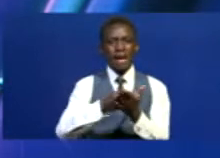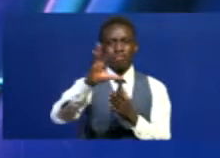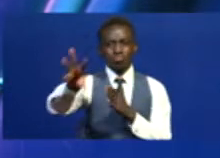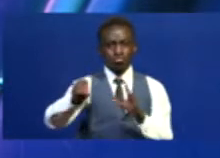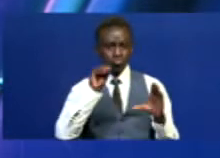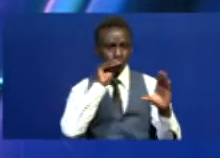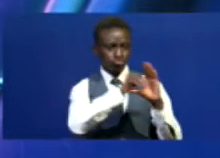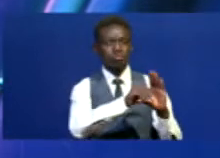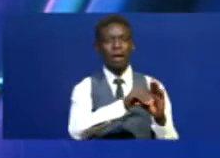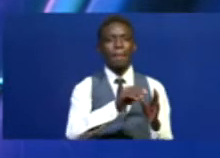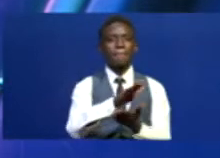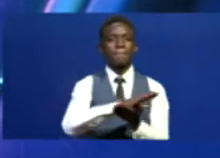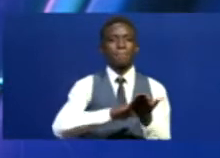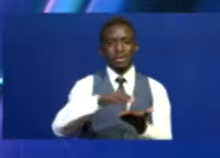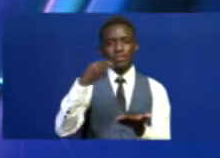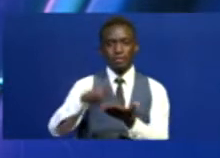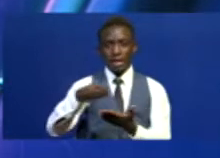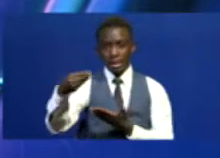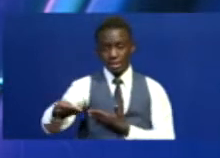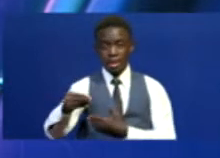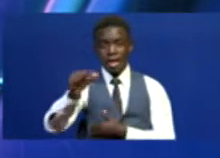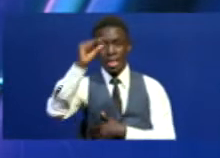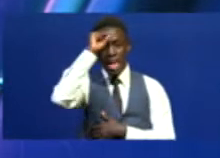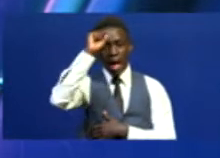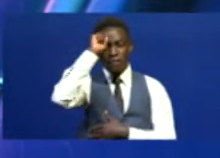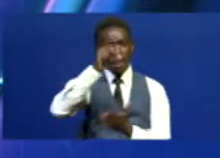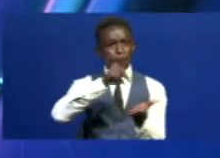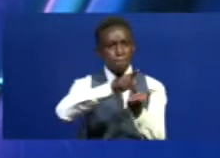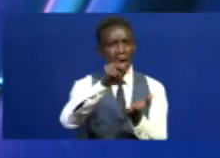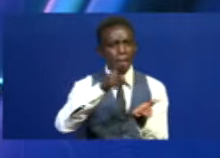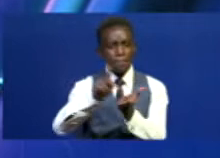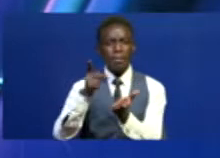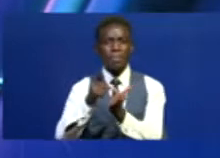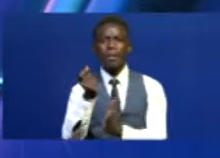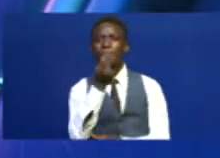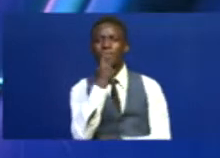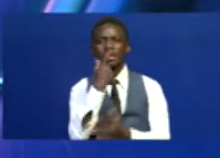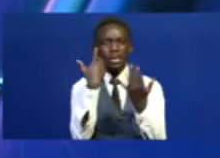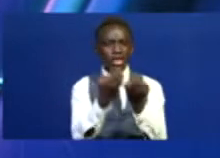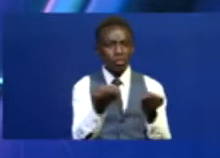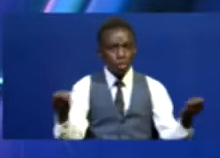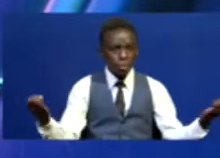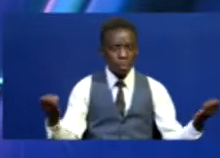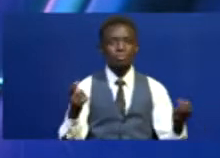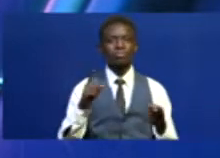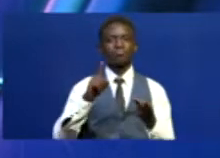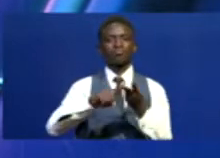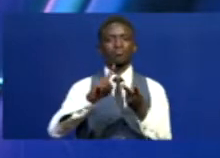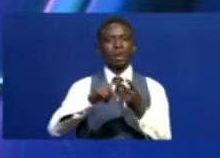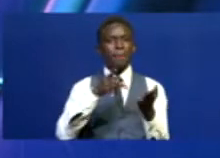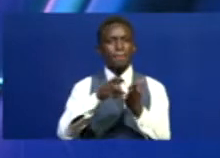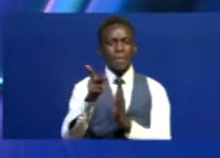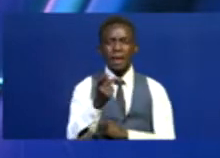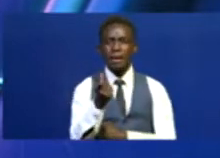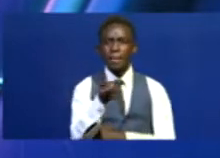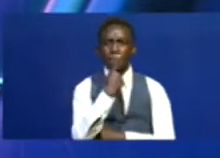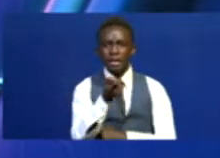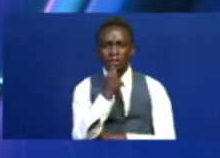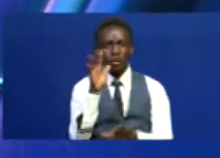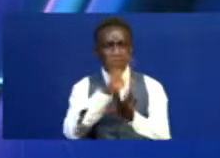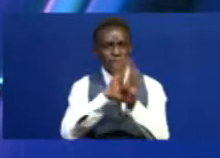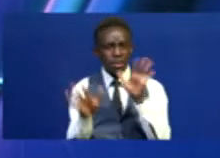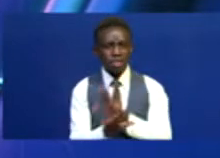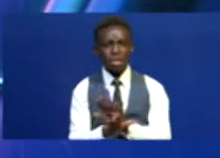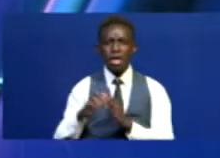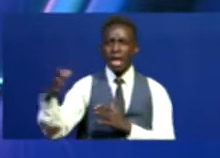government purchased medical equipment, they purchased medication, and employed medical personnel to